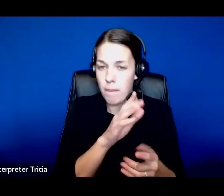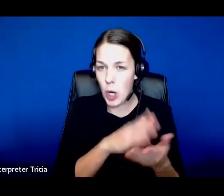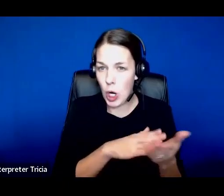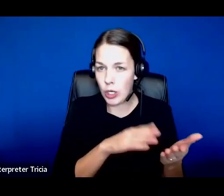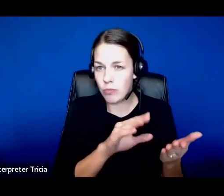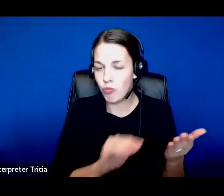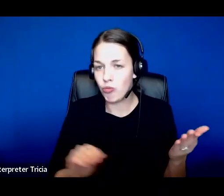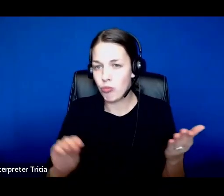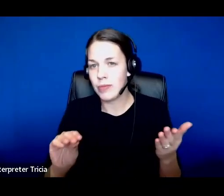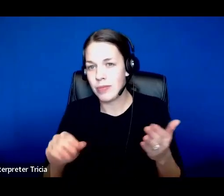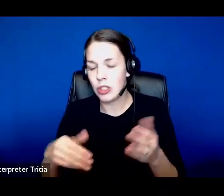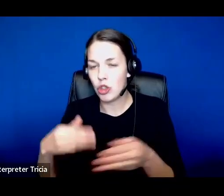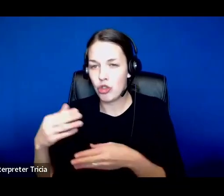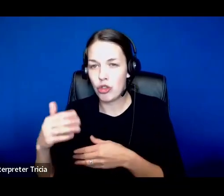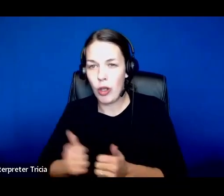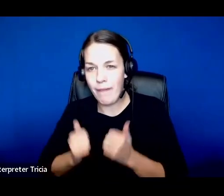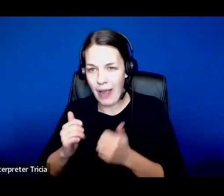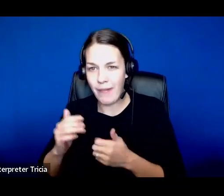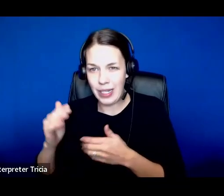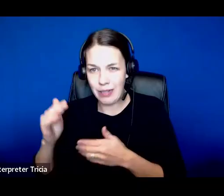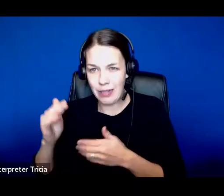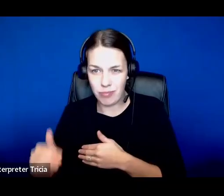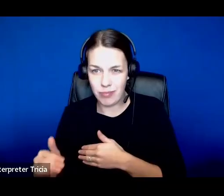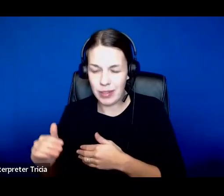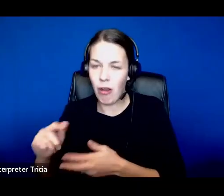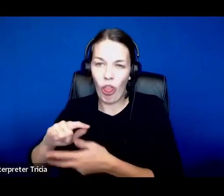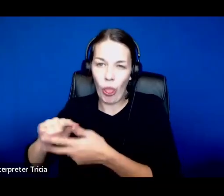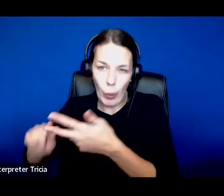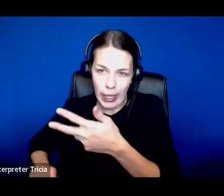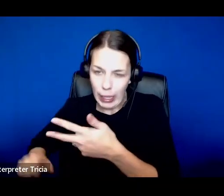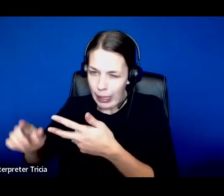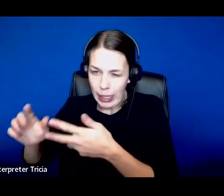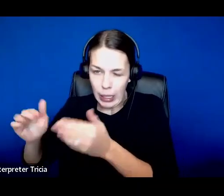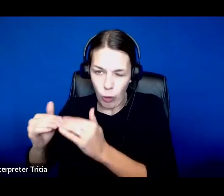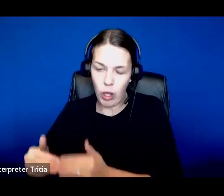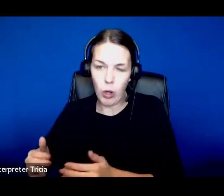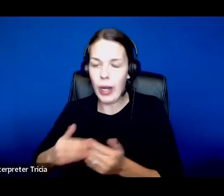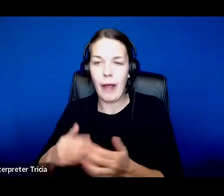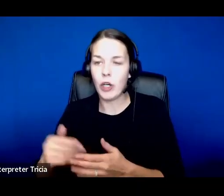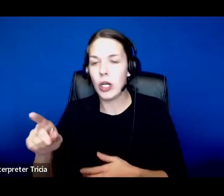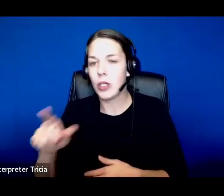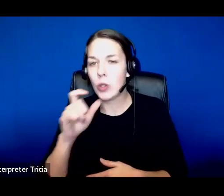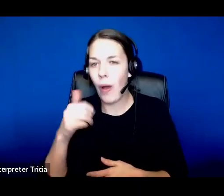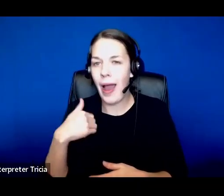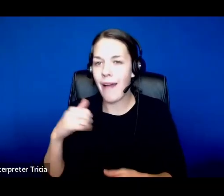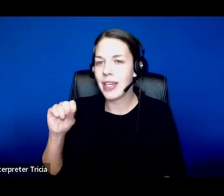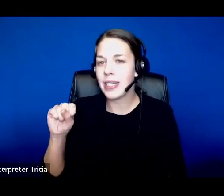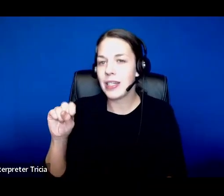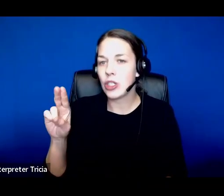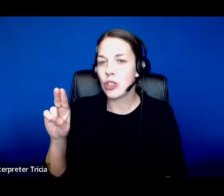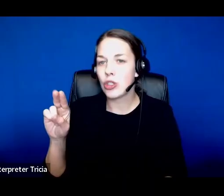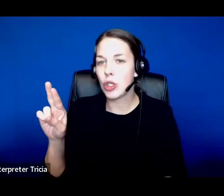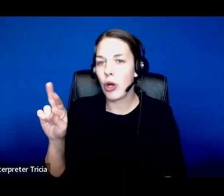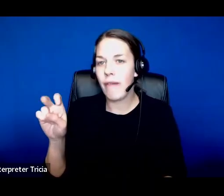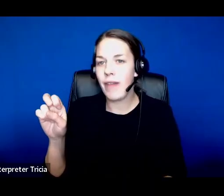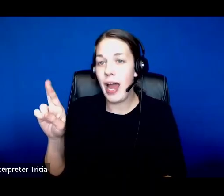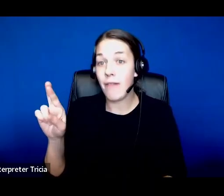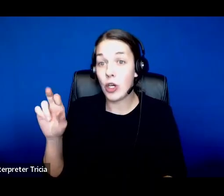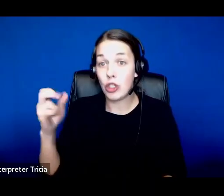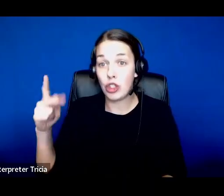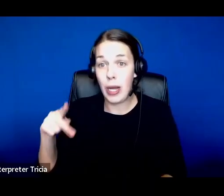surviving beneficiaries equally, or something like that. If it doesn't have survivorship interest,